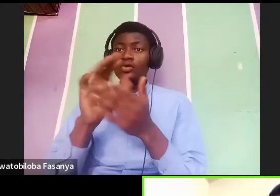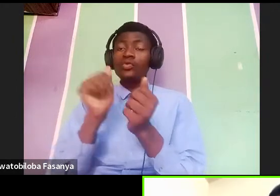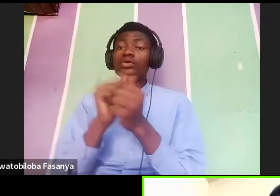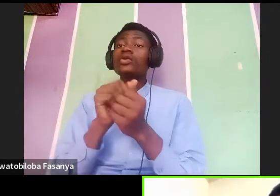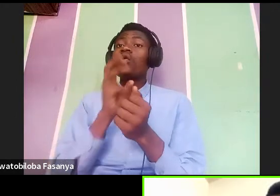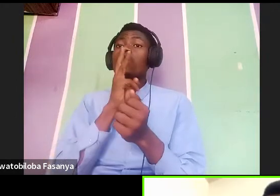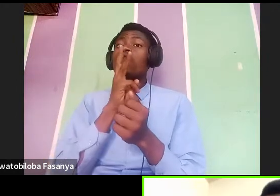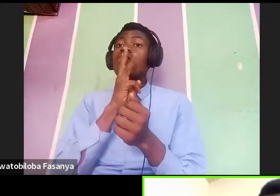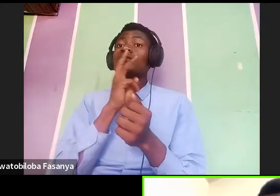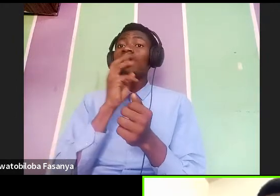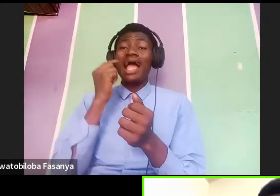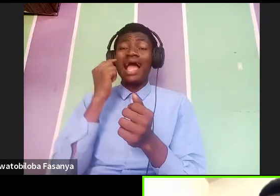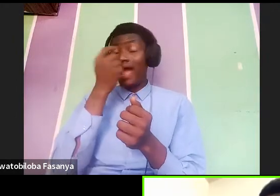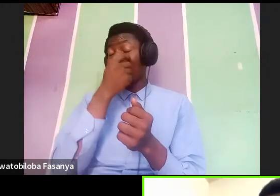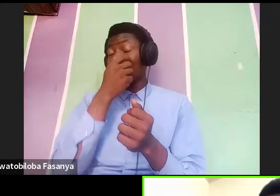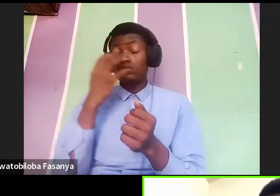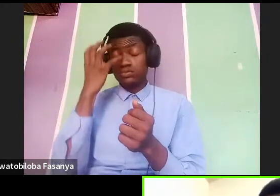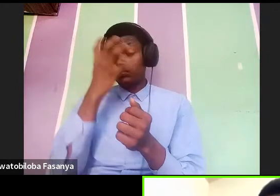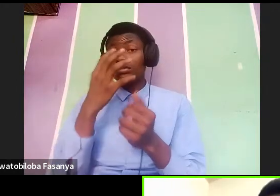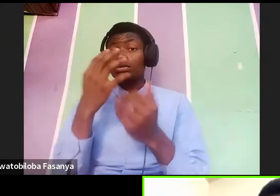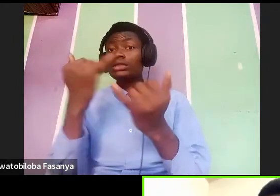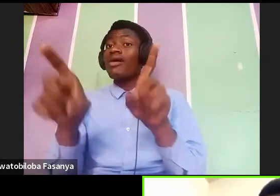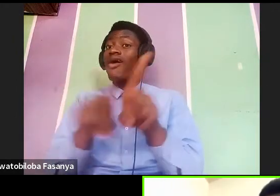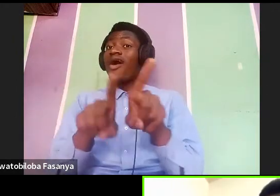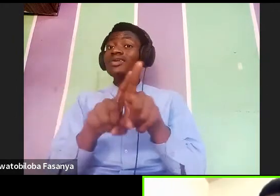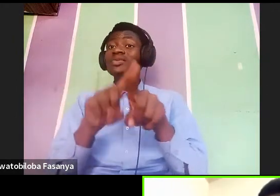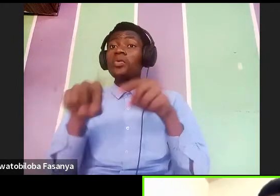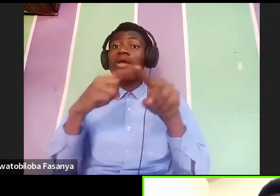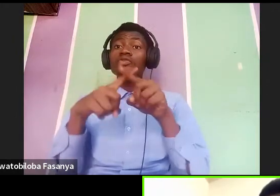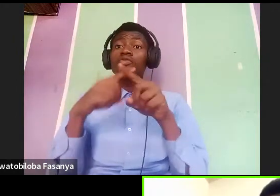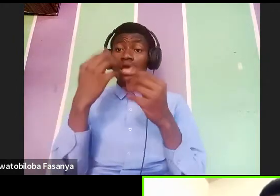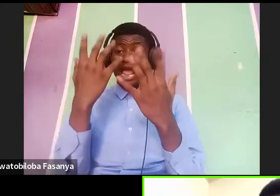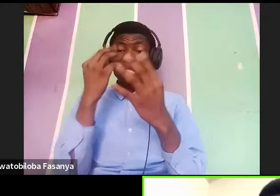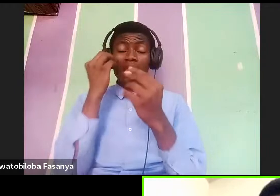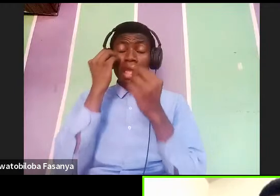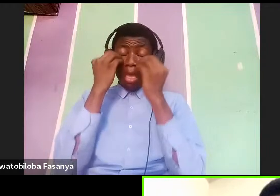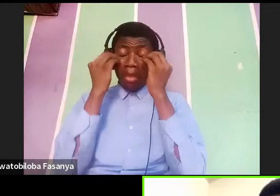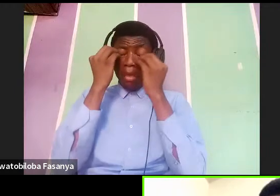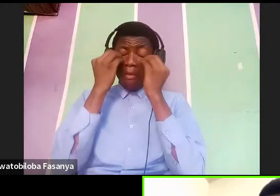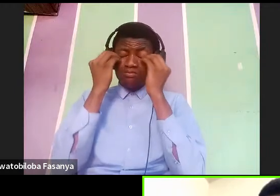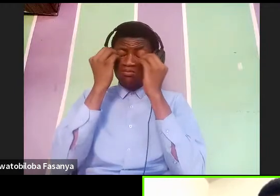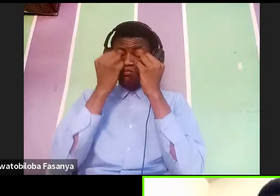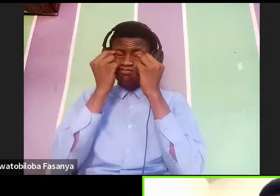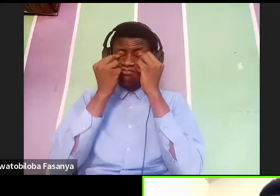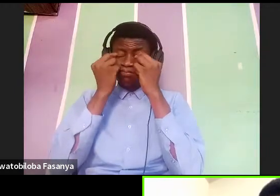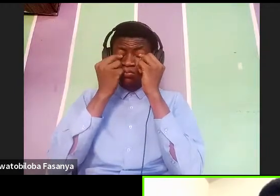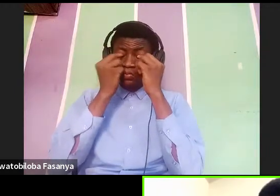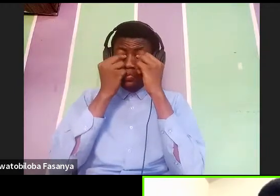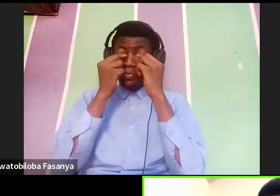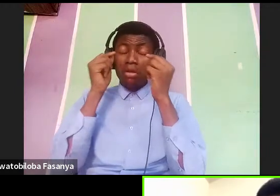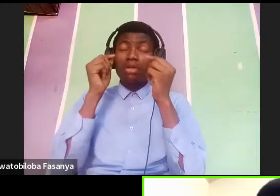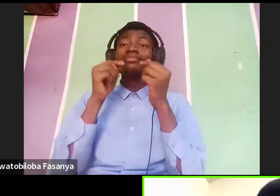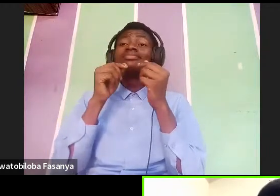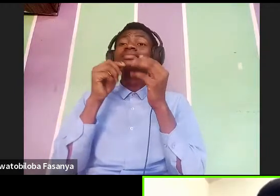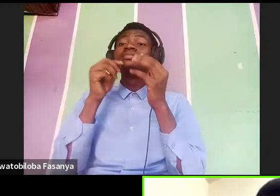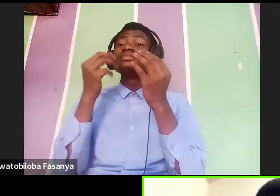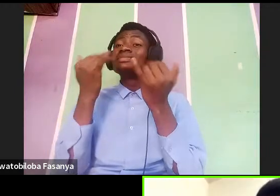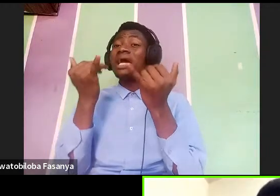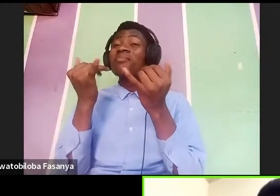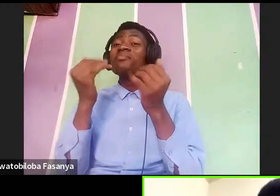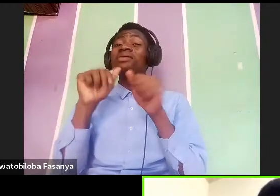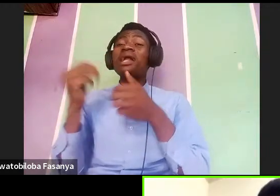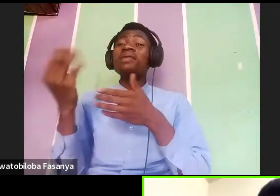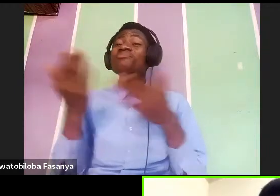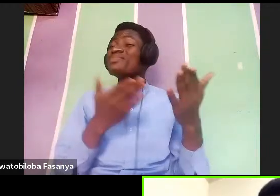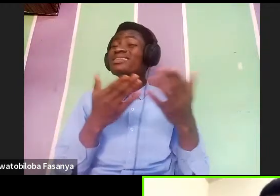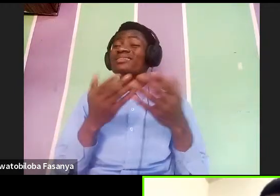eyes as well can cause some mechanical trauma as well. Rubbing the eyes, these eyelids become very sore.